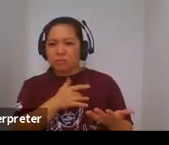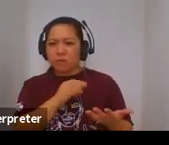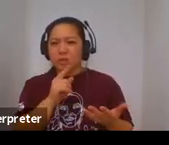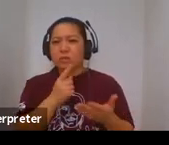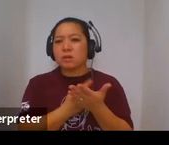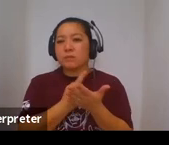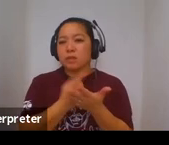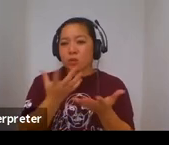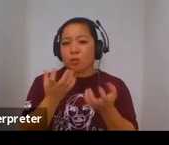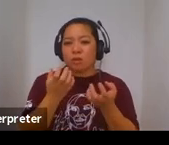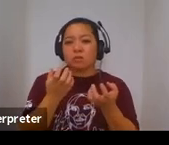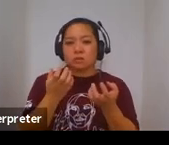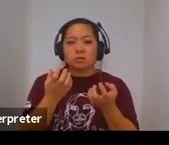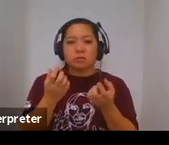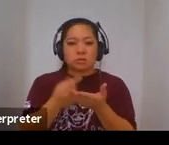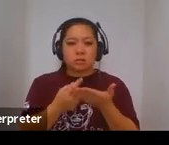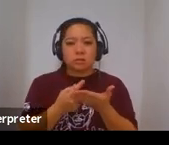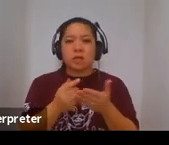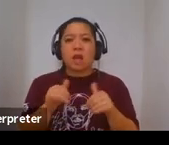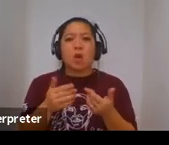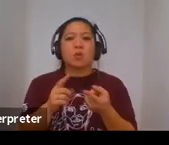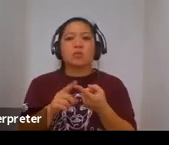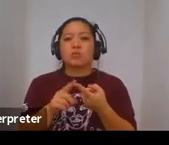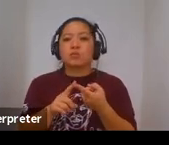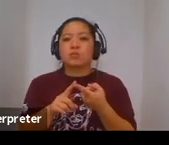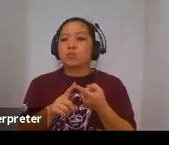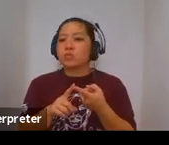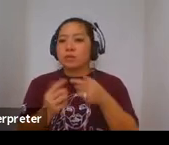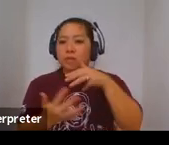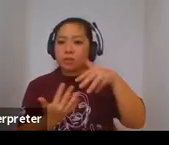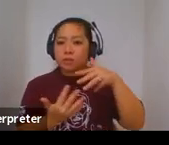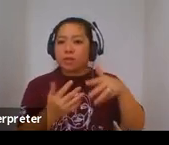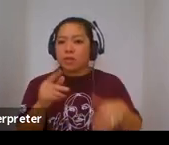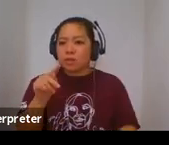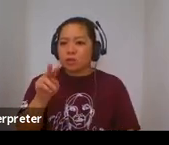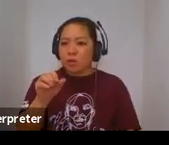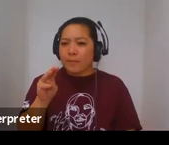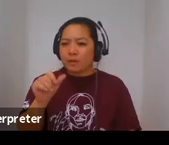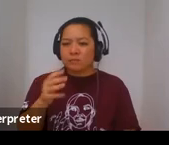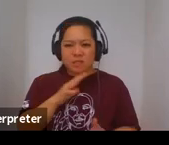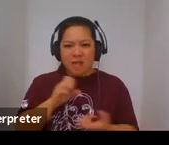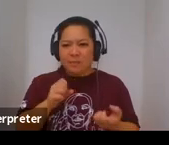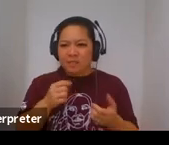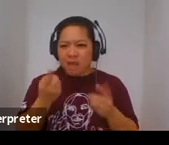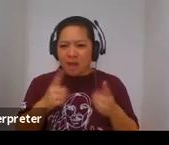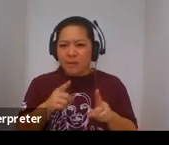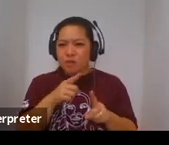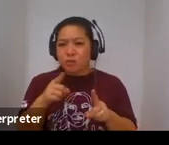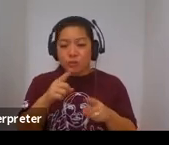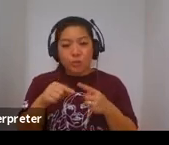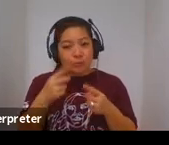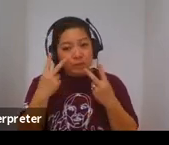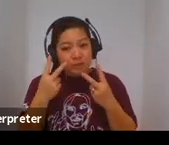something you want to look into more of how to integrate the trauma that happened to you. Because what we see when